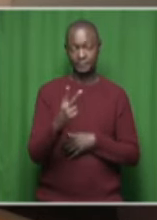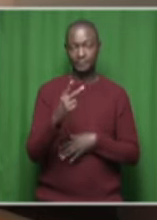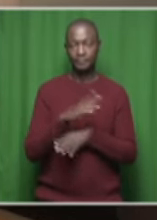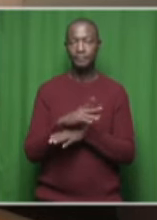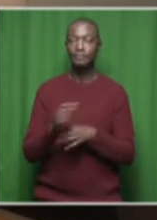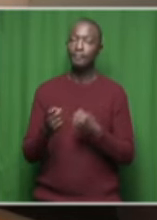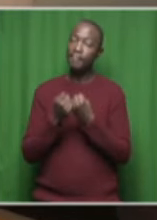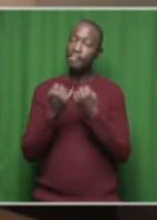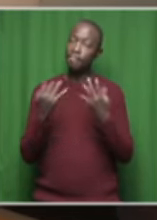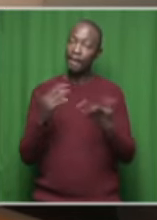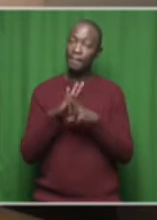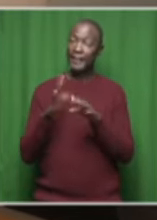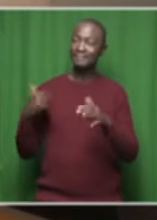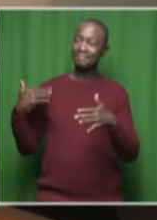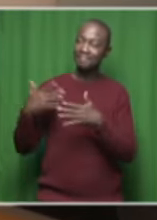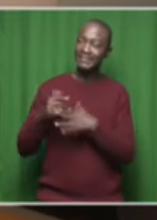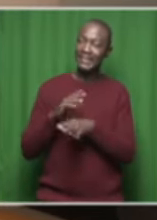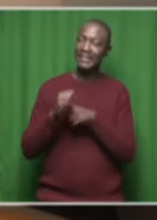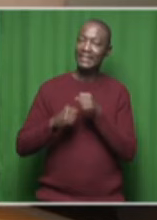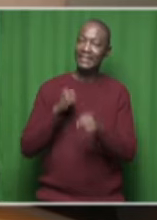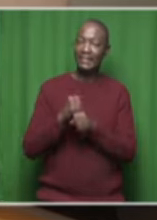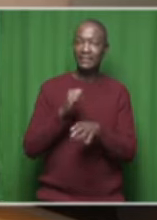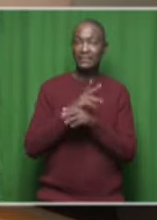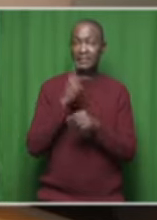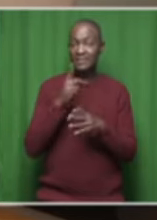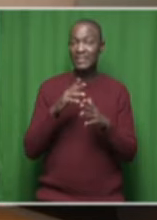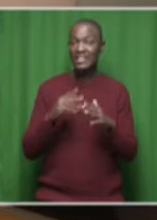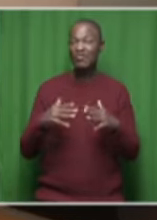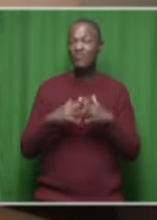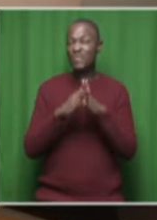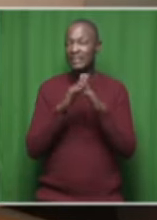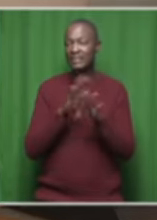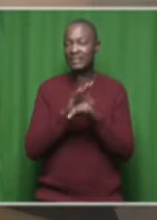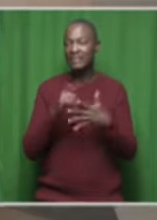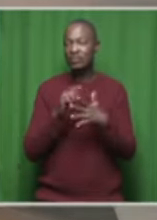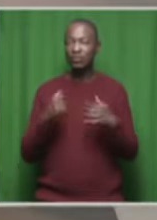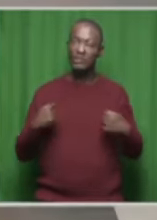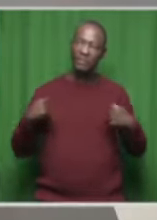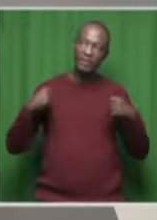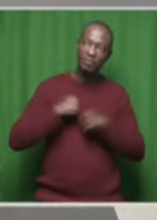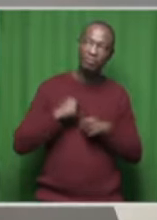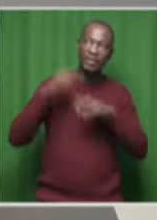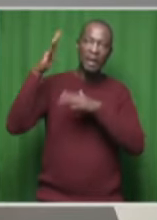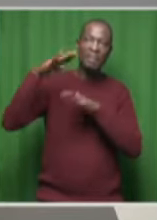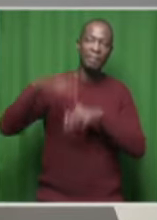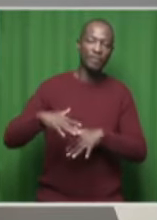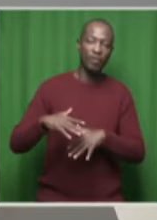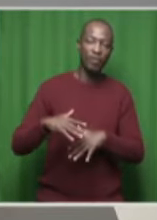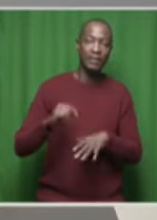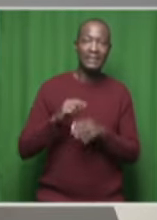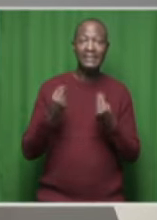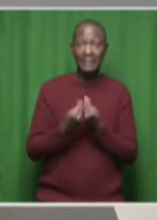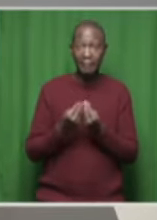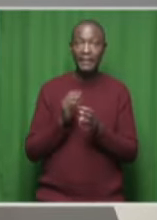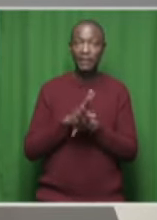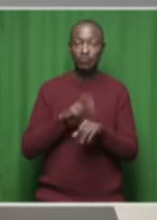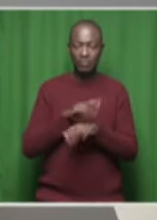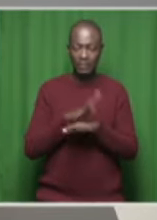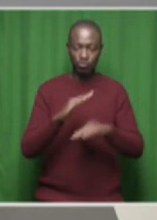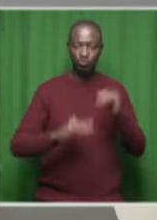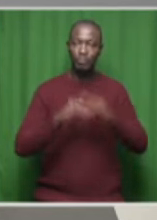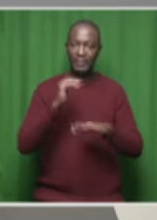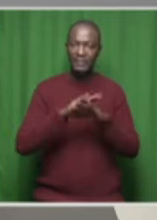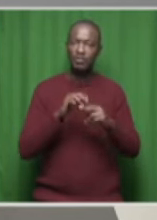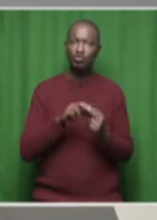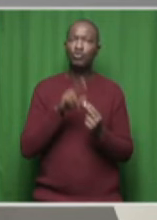was an author who said that unity is not like a raincoat you put on before you go into the rain. It's something you have to build at.